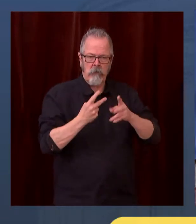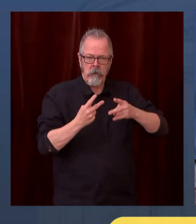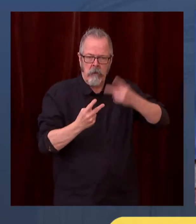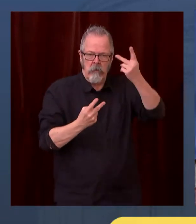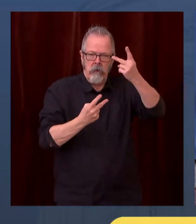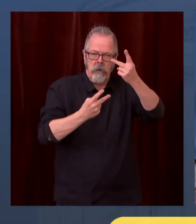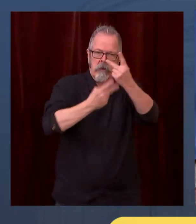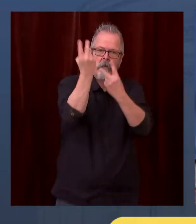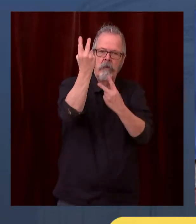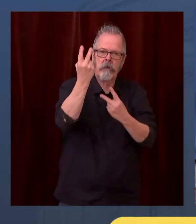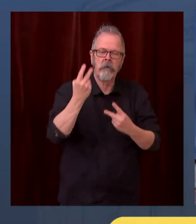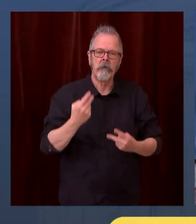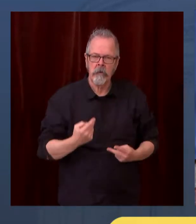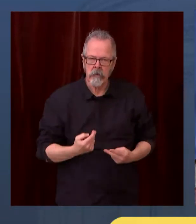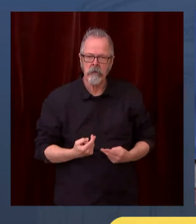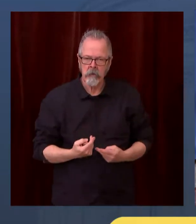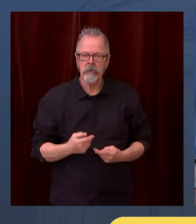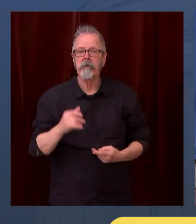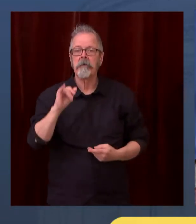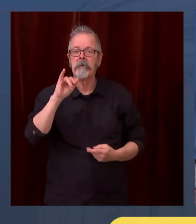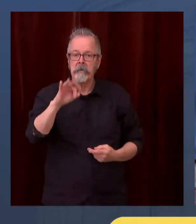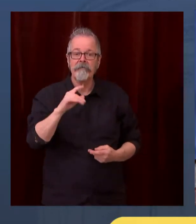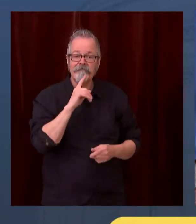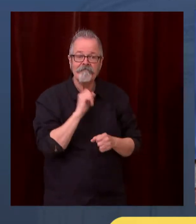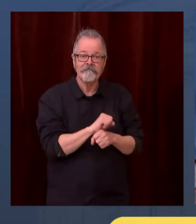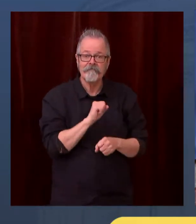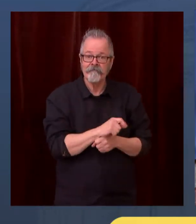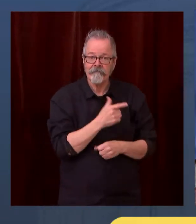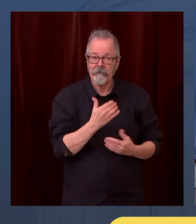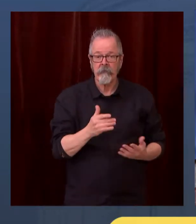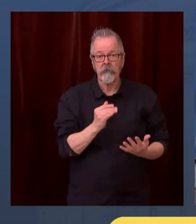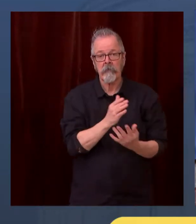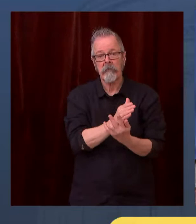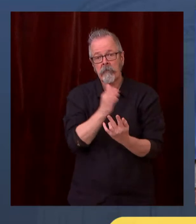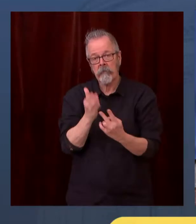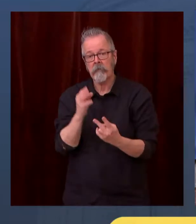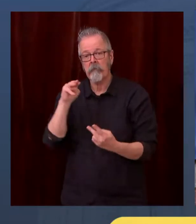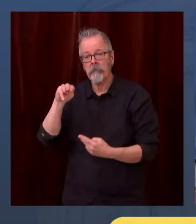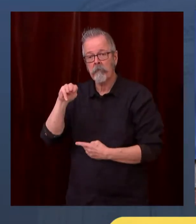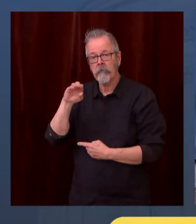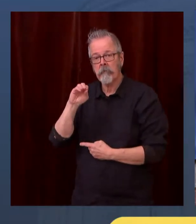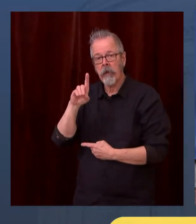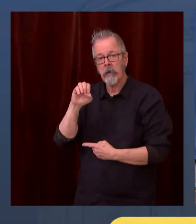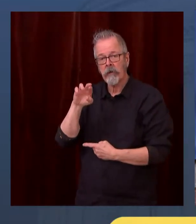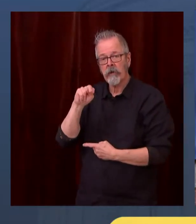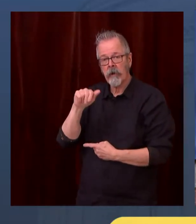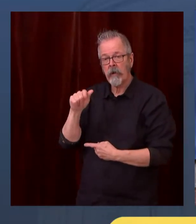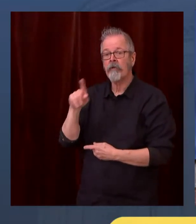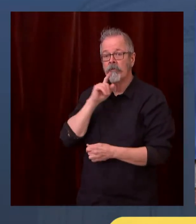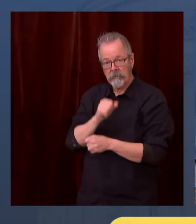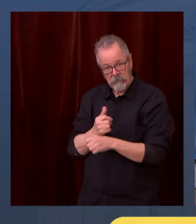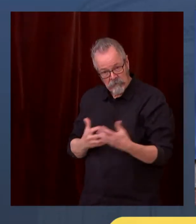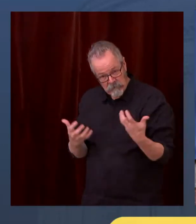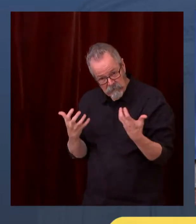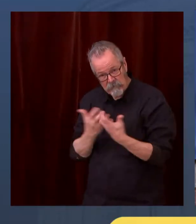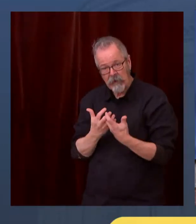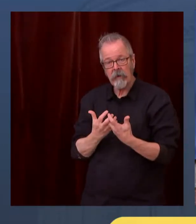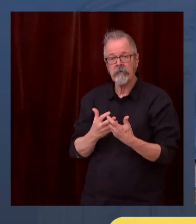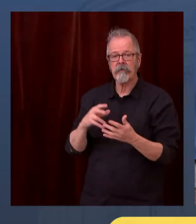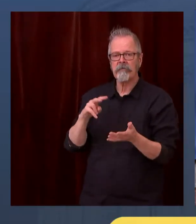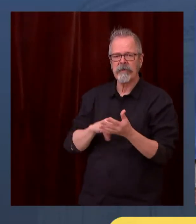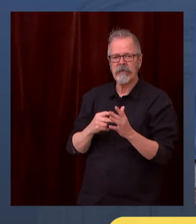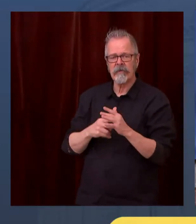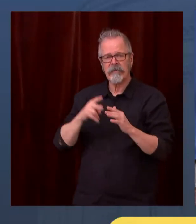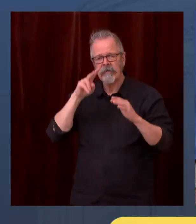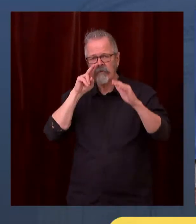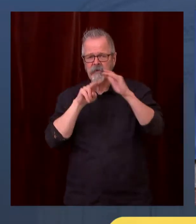those conditions were met, if Moderna matched that degree of production, you might get to that point in March.